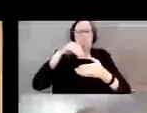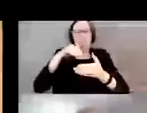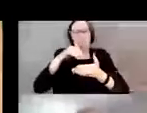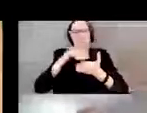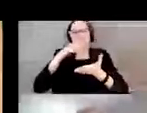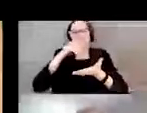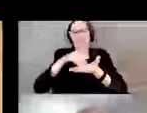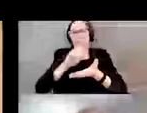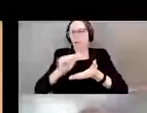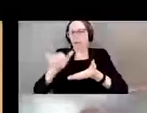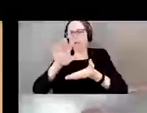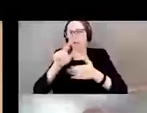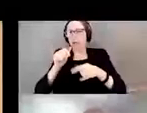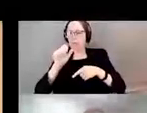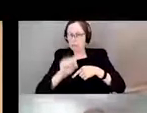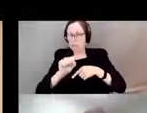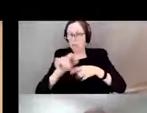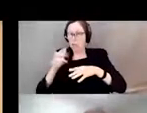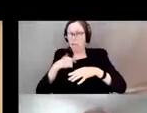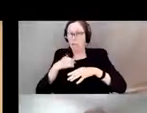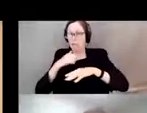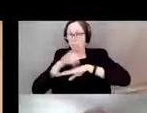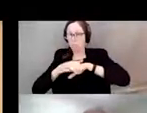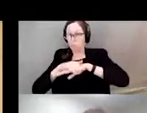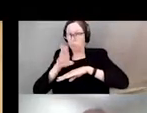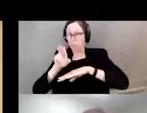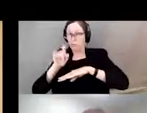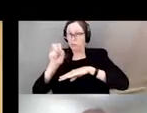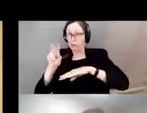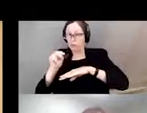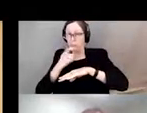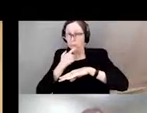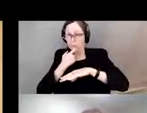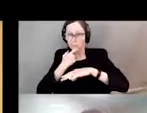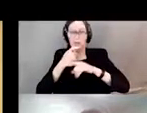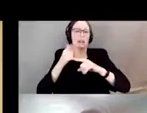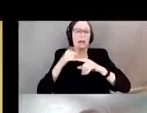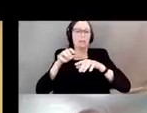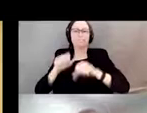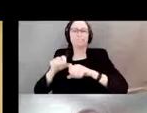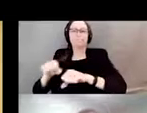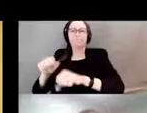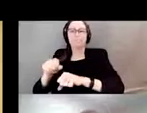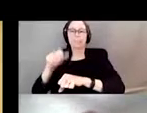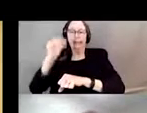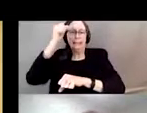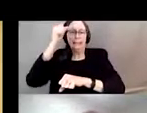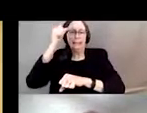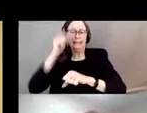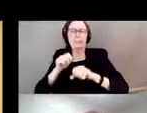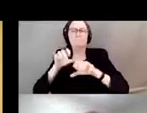the south, you have Britain that is absorbing India piece by piece. It's taking the smaller states